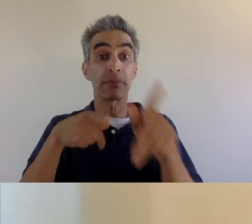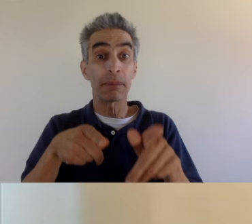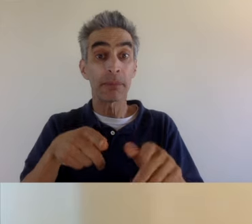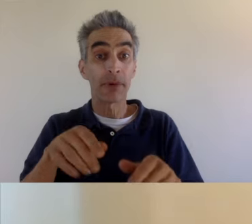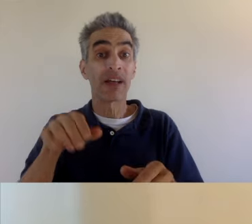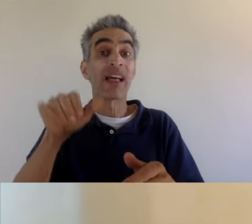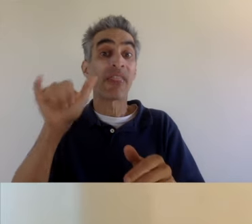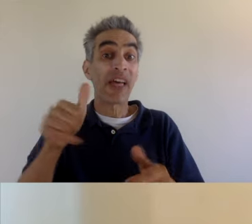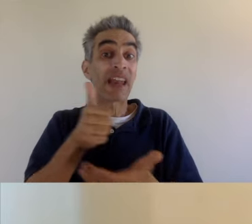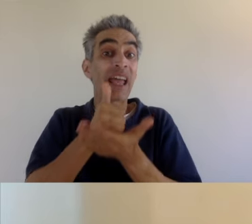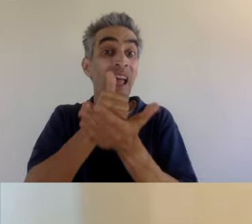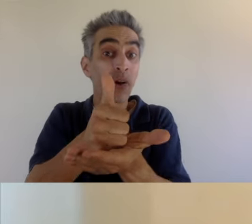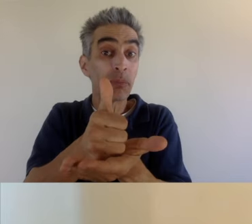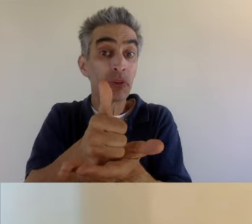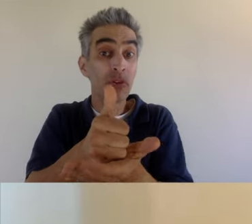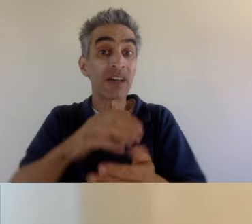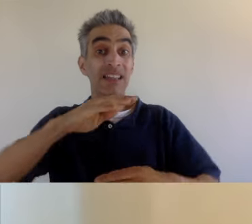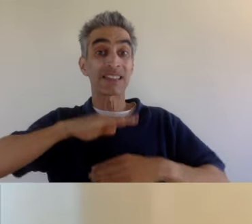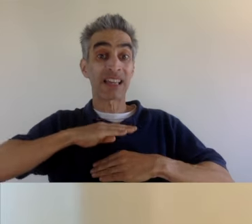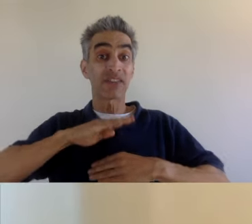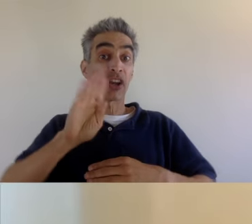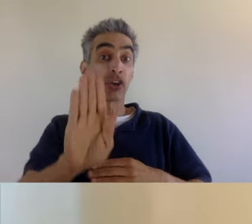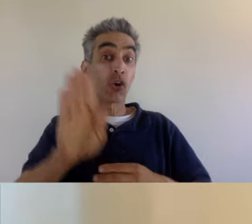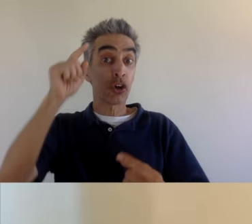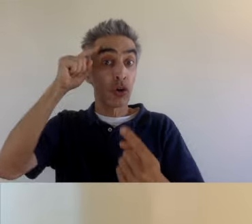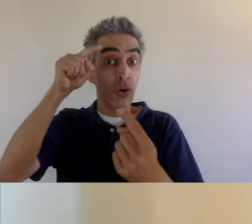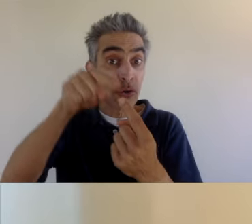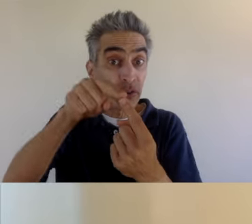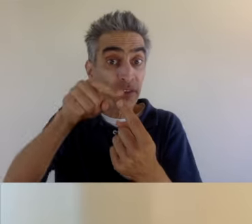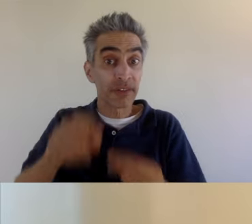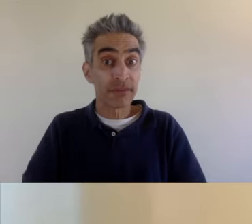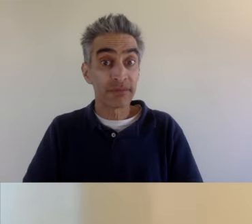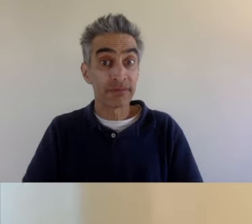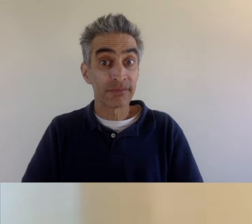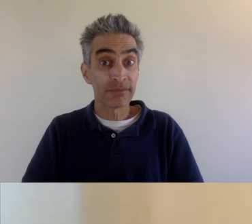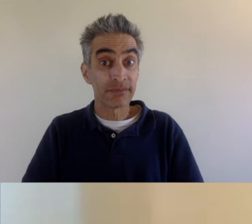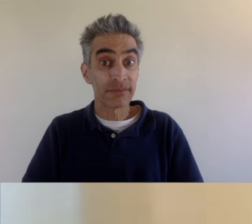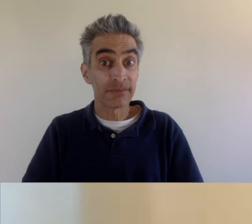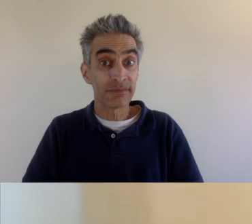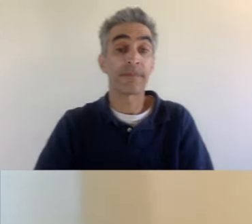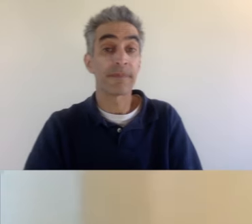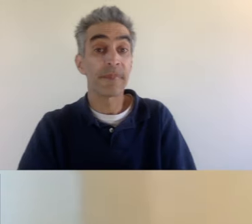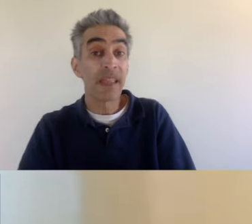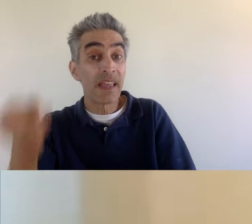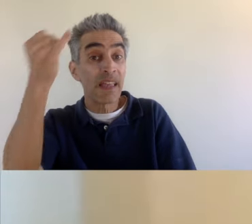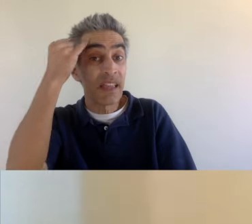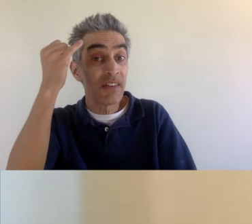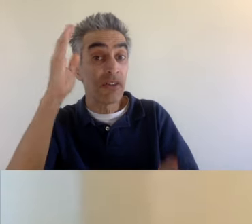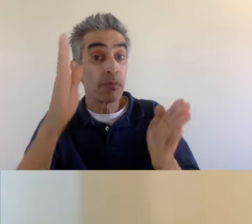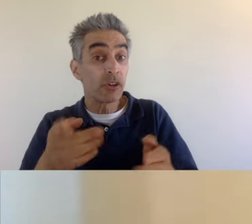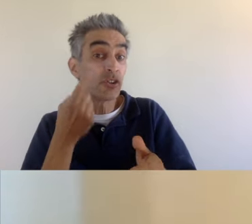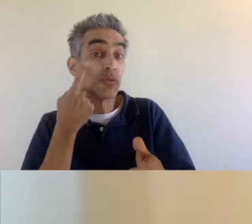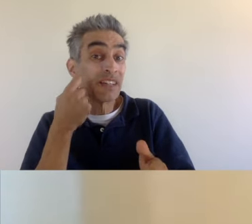that will make running fun, help keep you accountable to do all of your workouts and all of